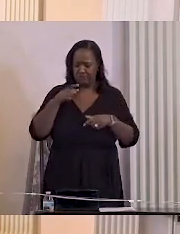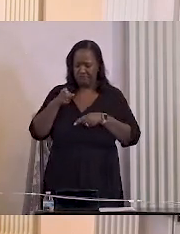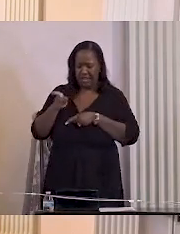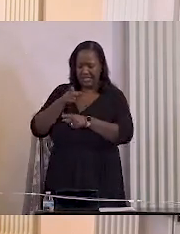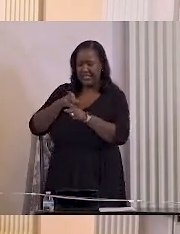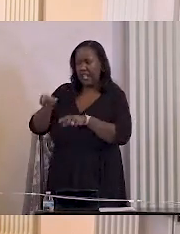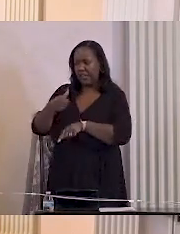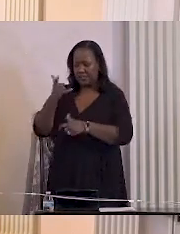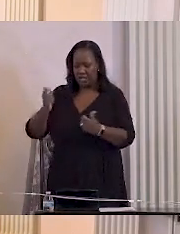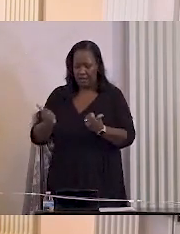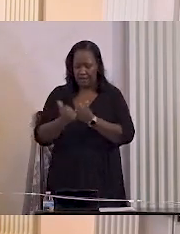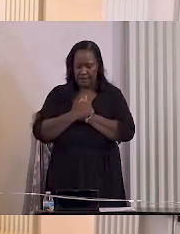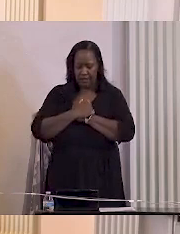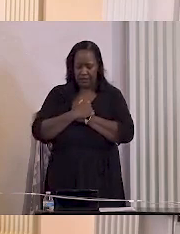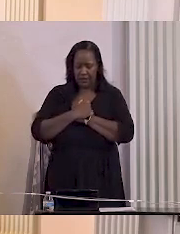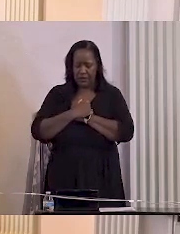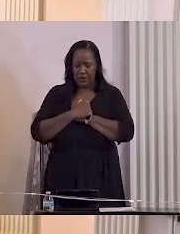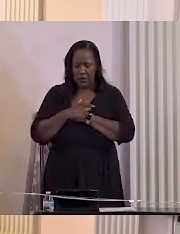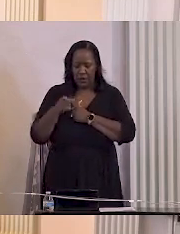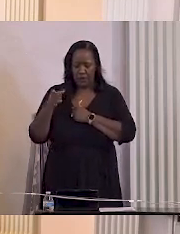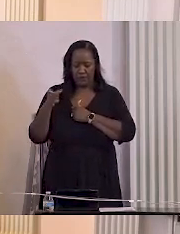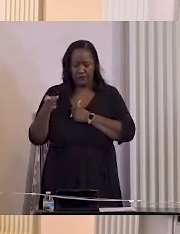backlash, somebody's lack of love.